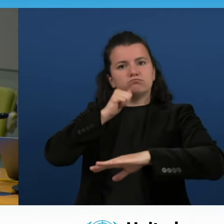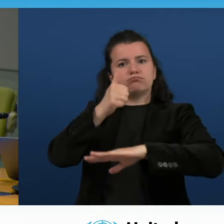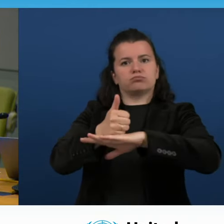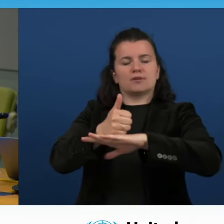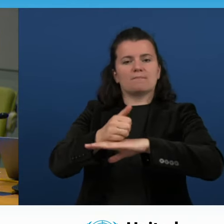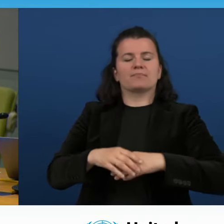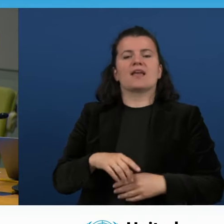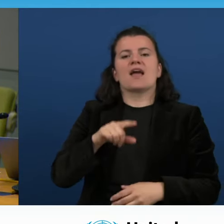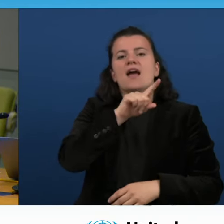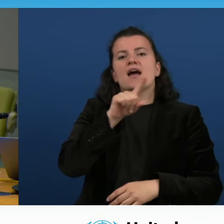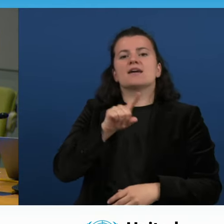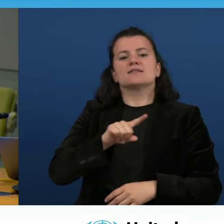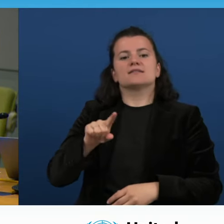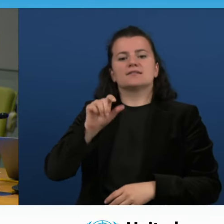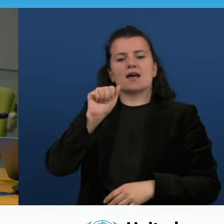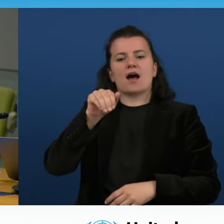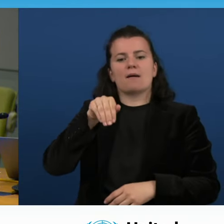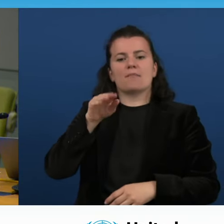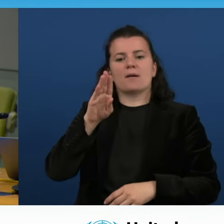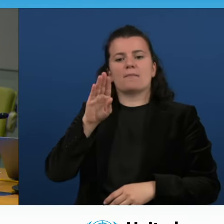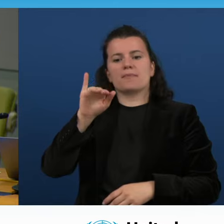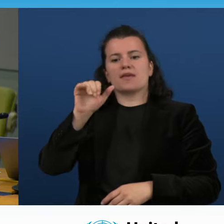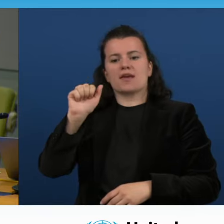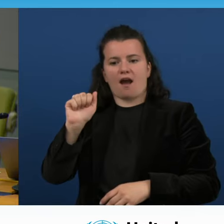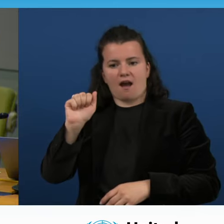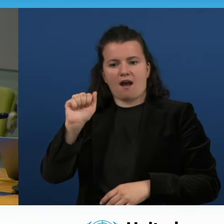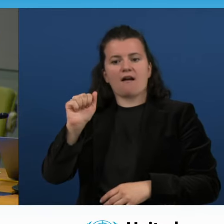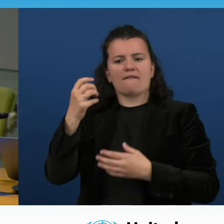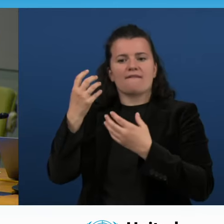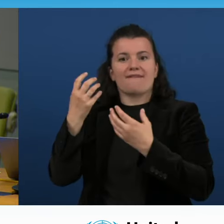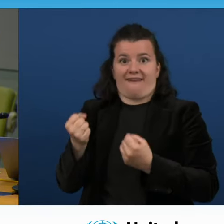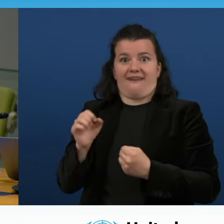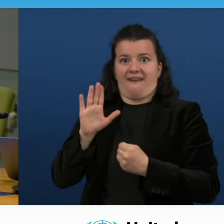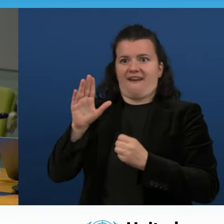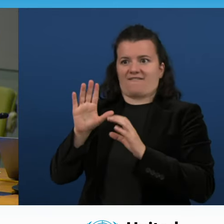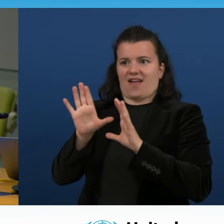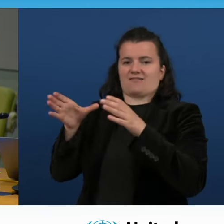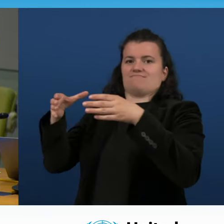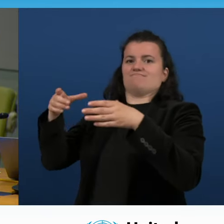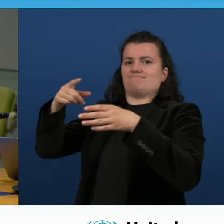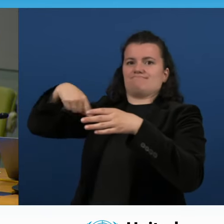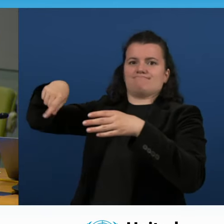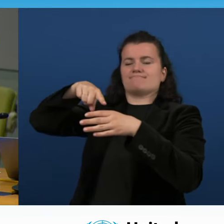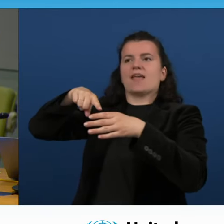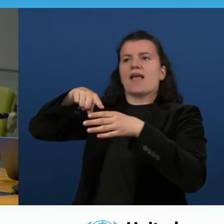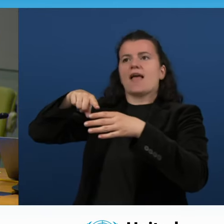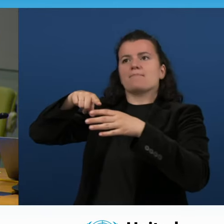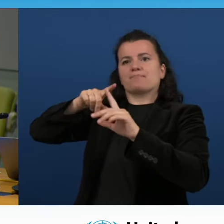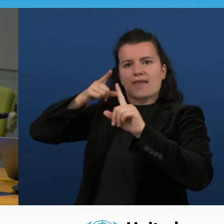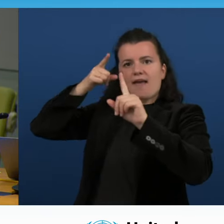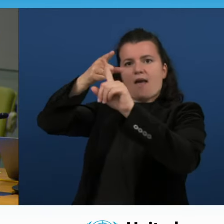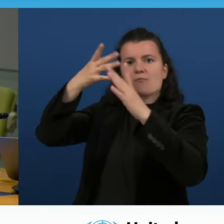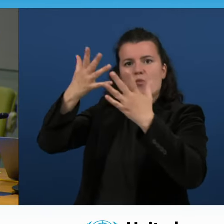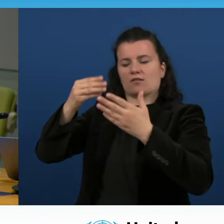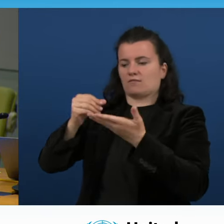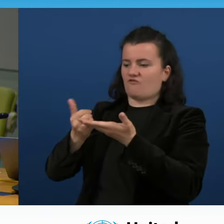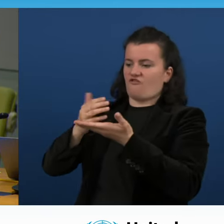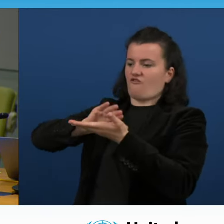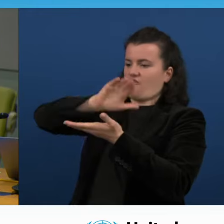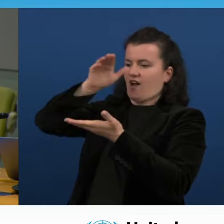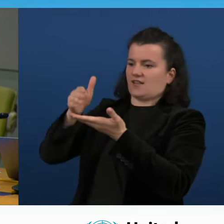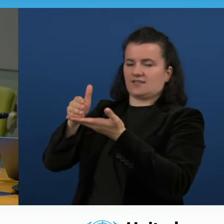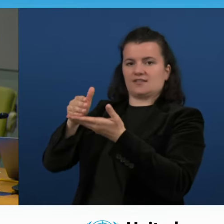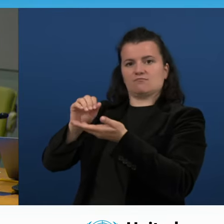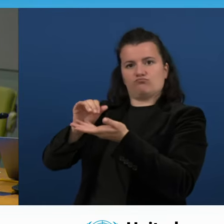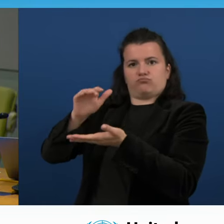Empowerment Commission, which provides financing to entrepreneurs. And so it's essential that when you have such policies in place, there